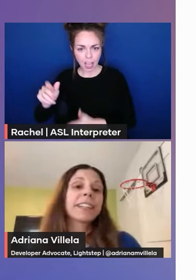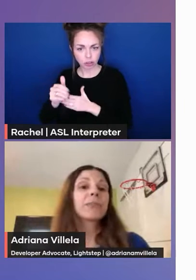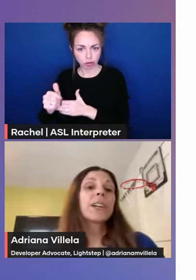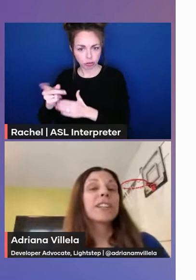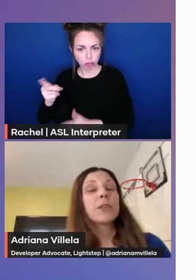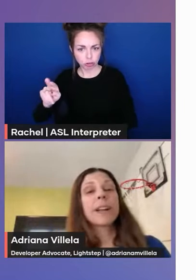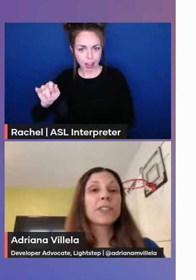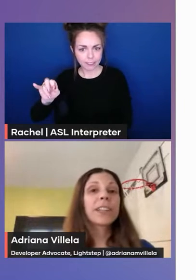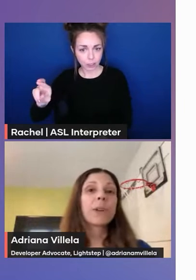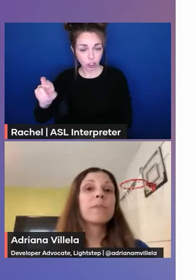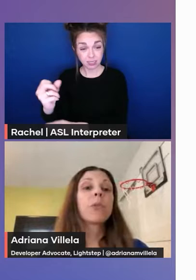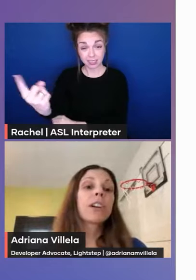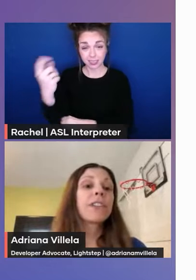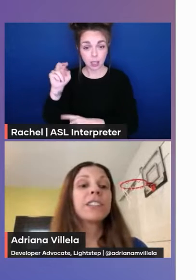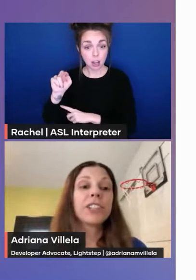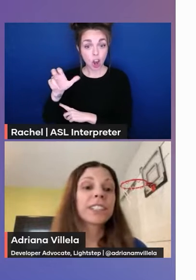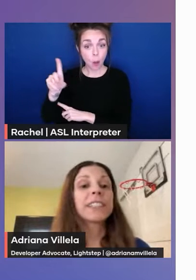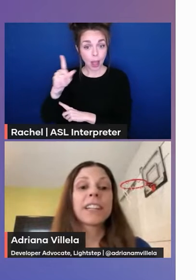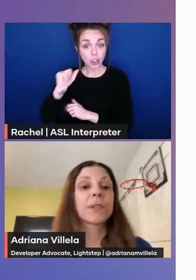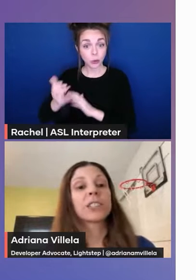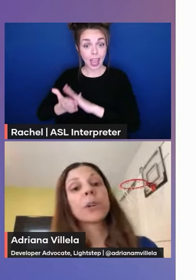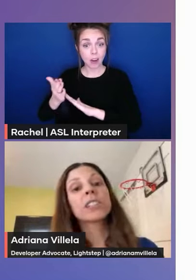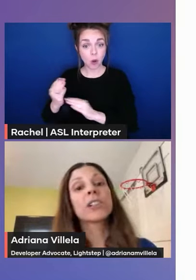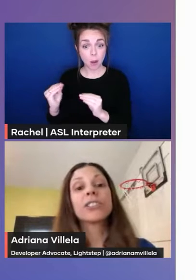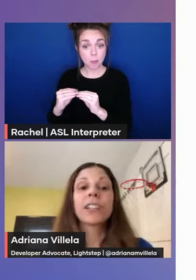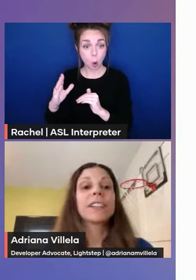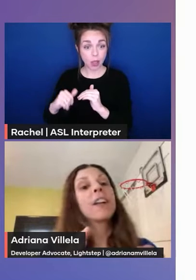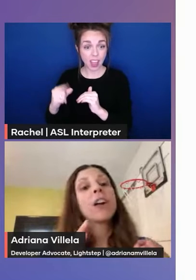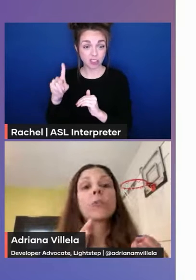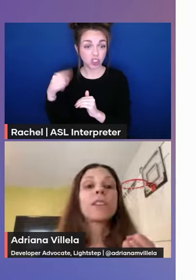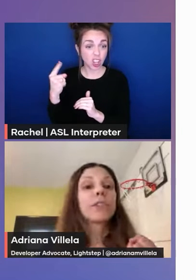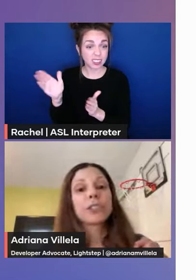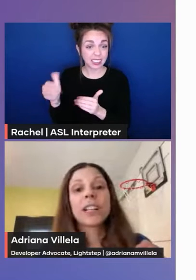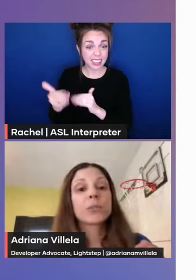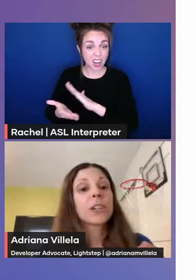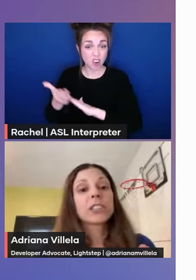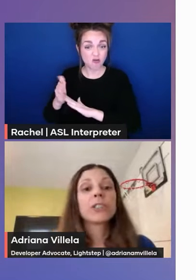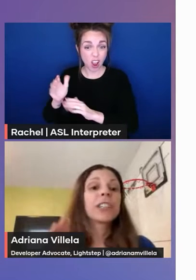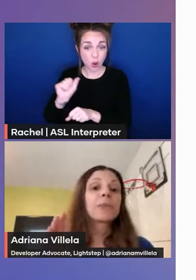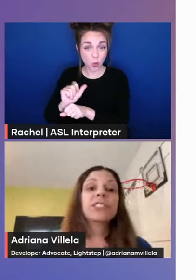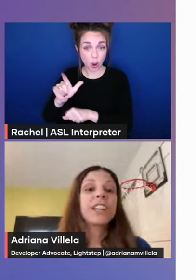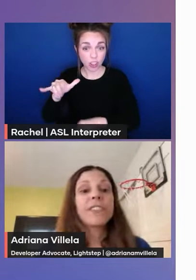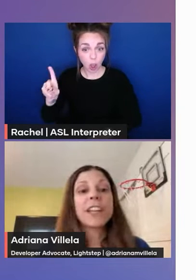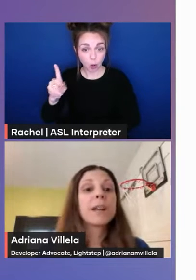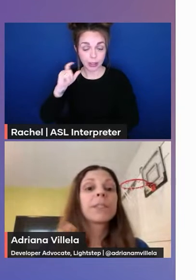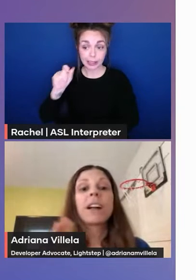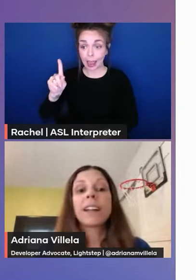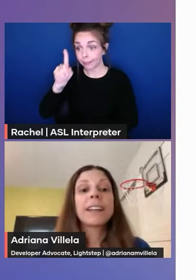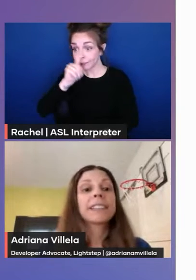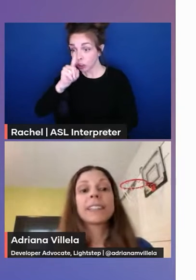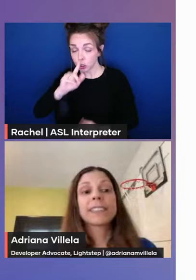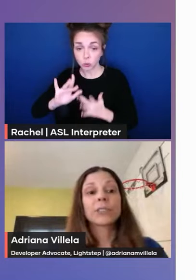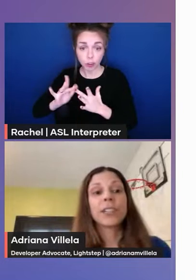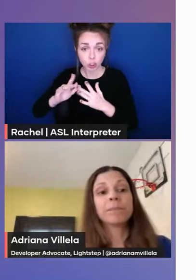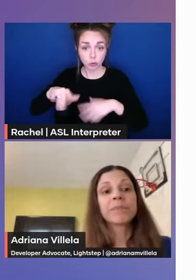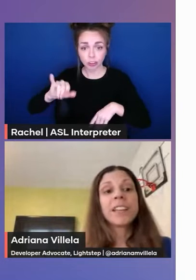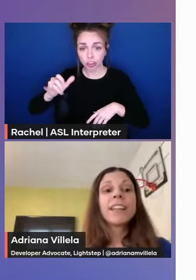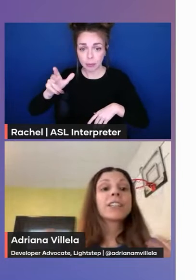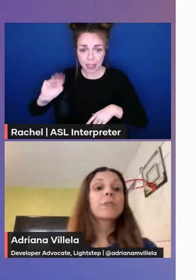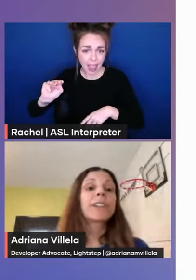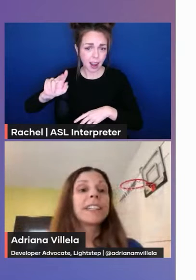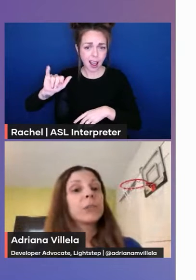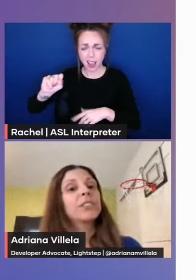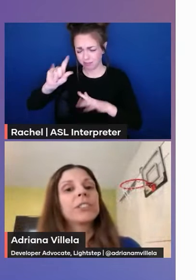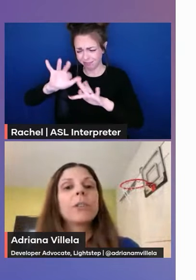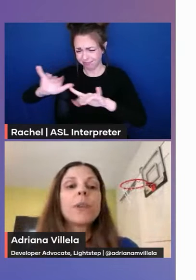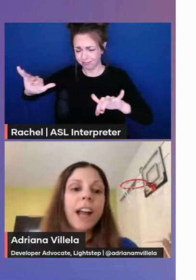because guess what? In Nomad, you can run more than just containerized workloads. You can run virtualized workloads, you can run JVMs, IaaS, etc.